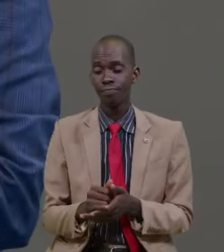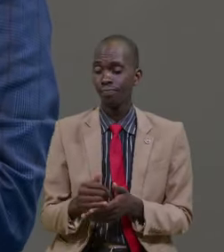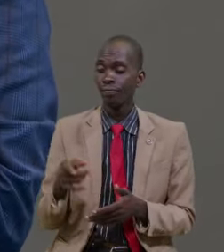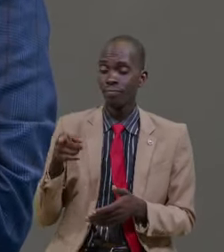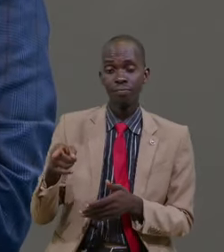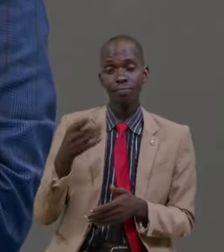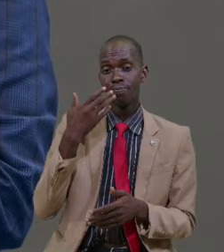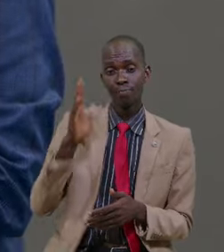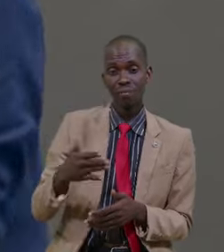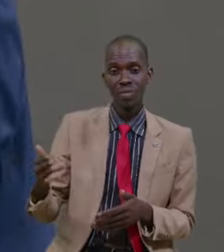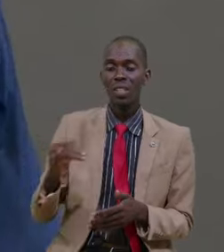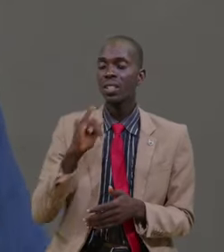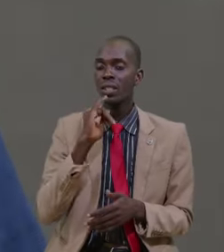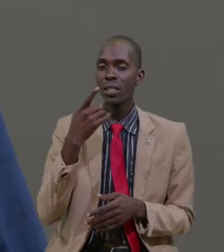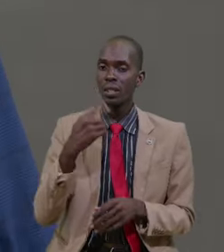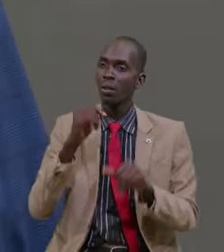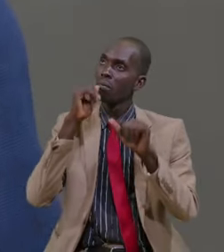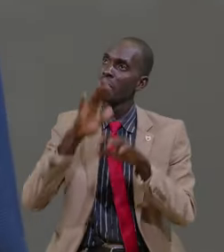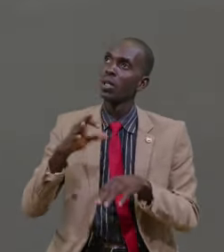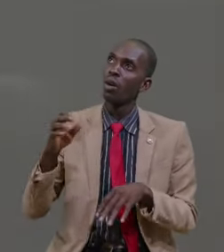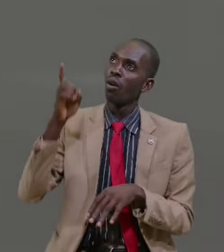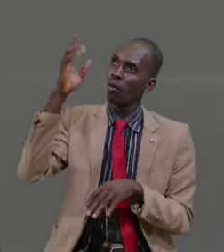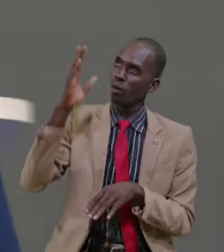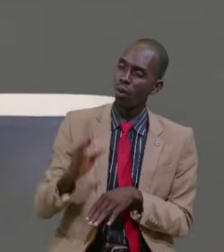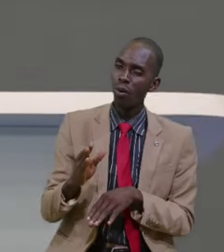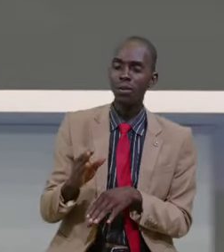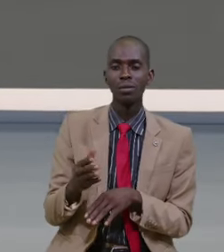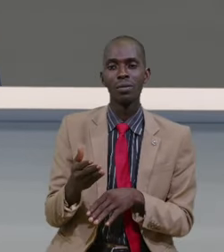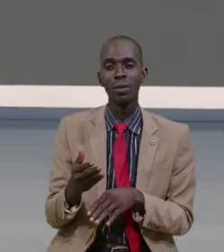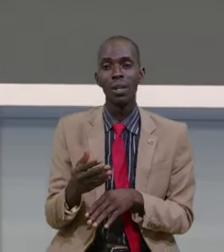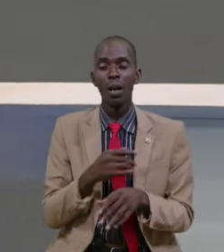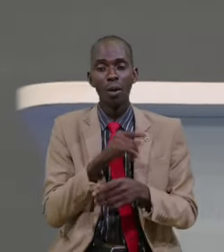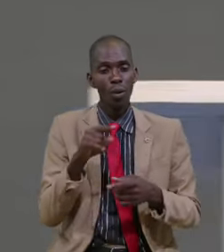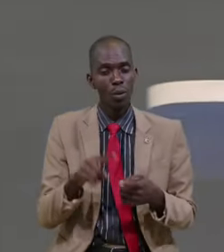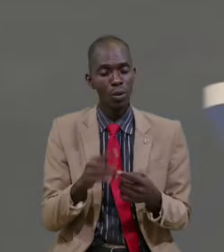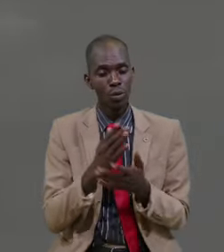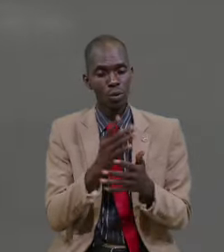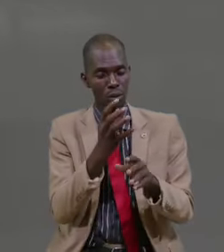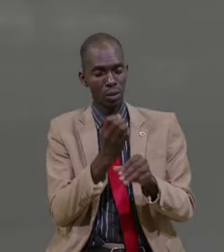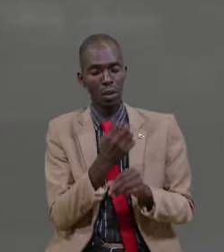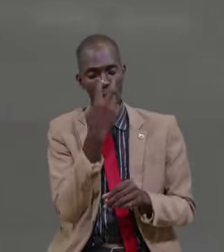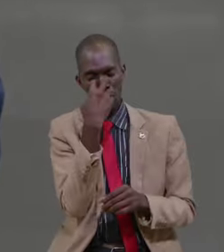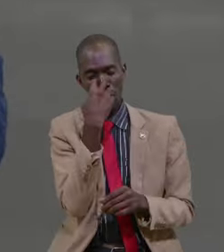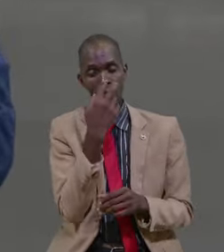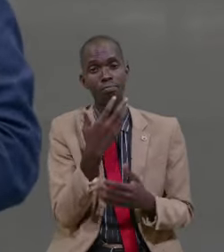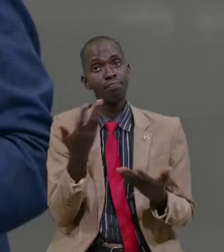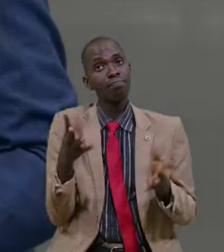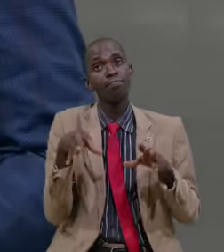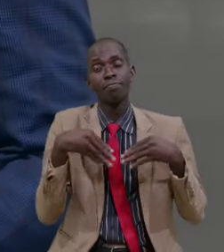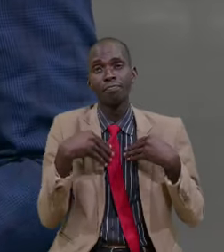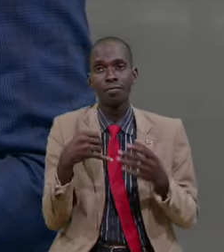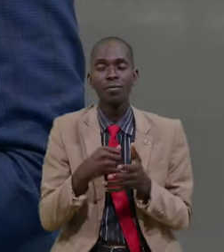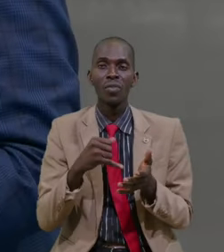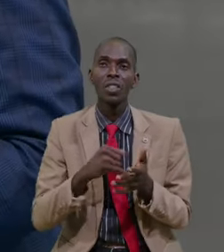in disguise. When they get blindness, they say it's the blessing of God in disguise.